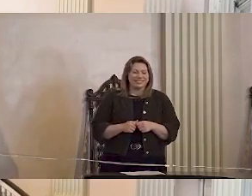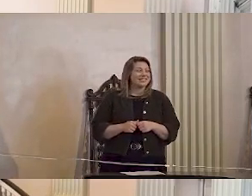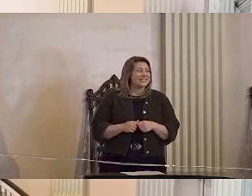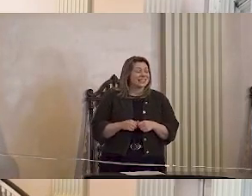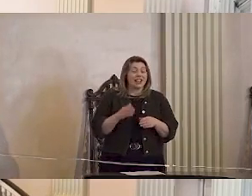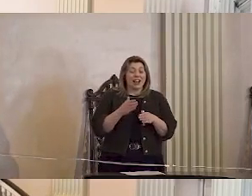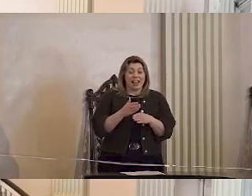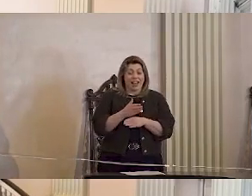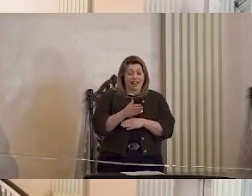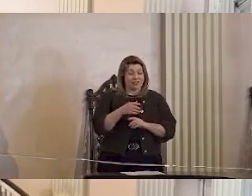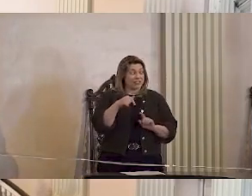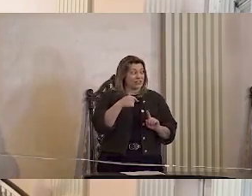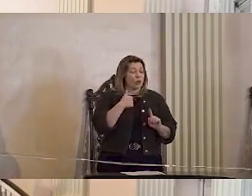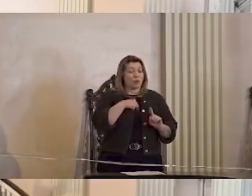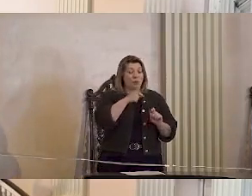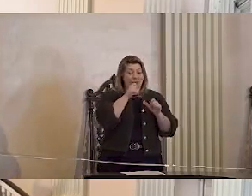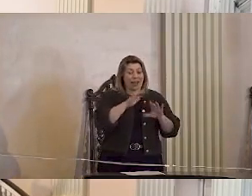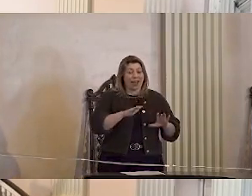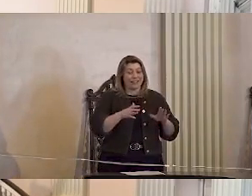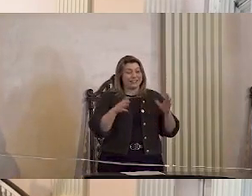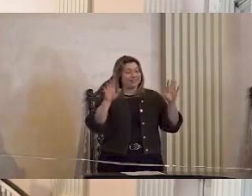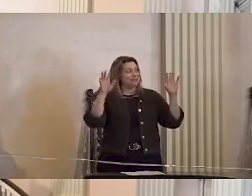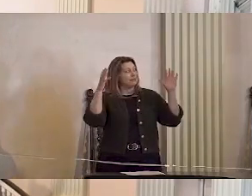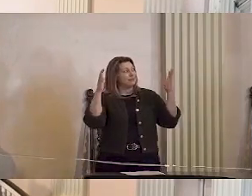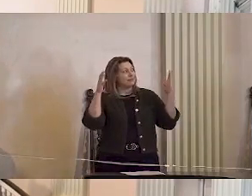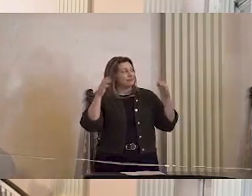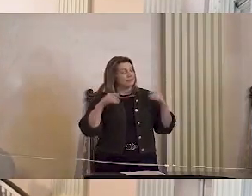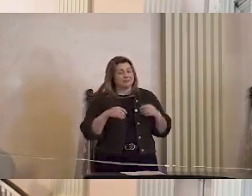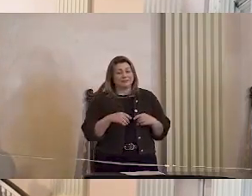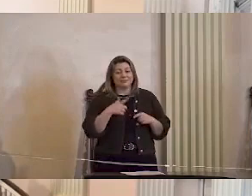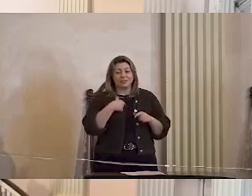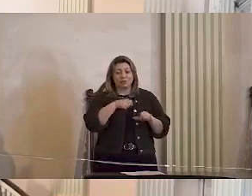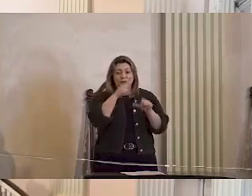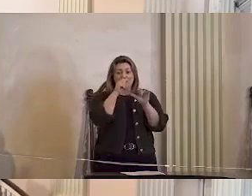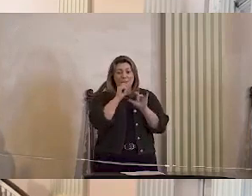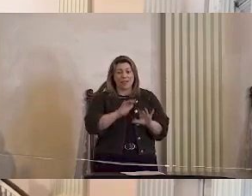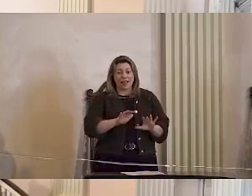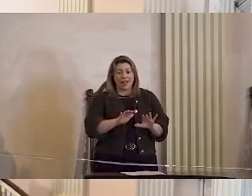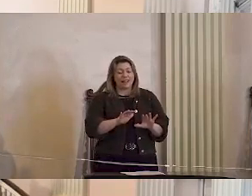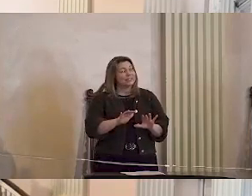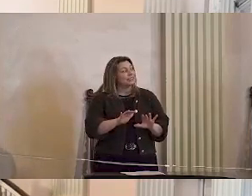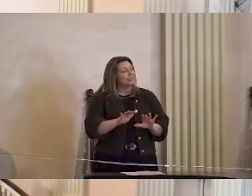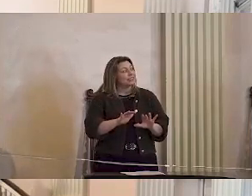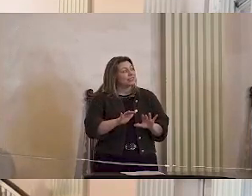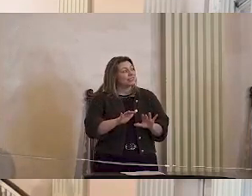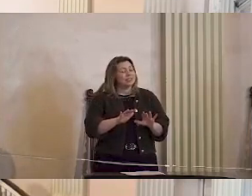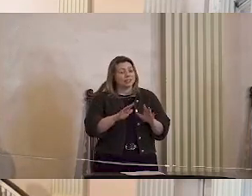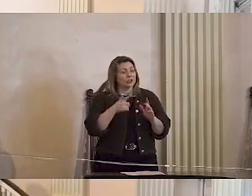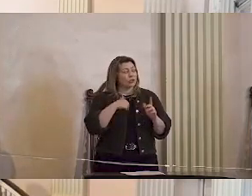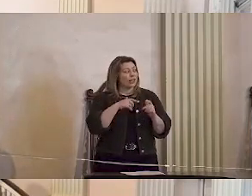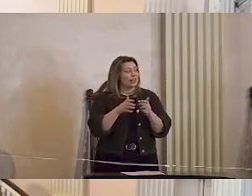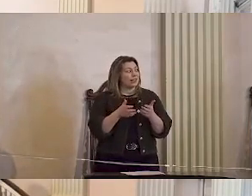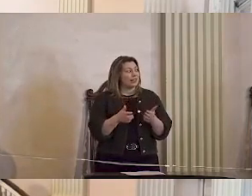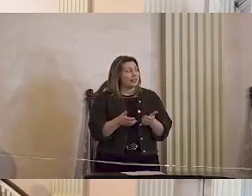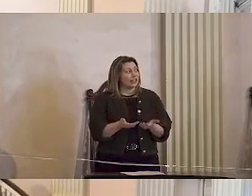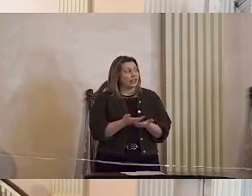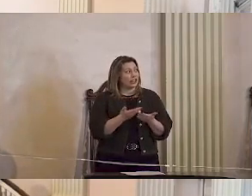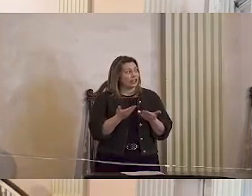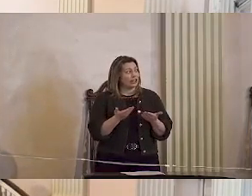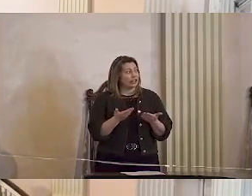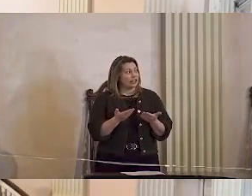And then after me, we are blessed. We are blessed. We are blessed by being.